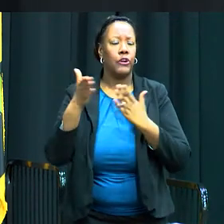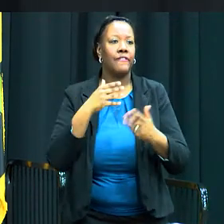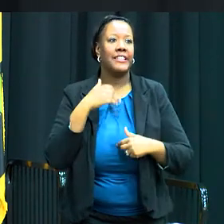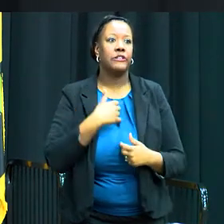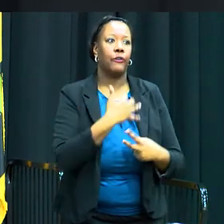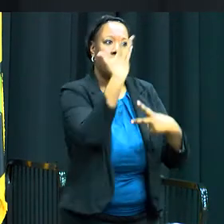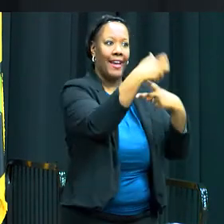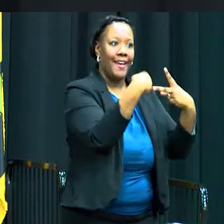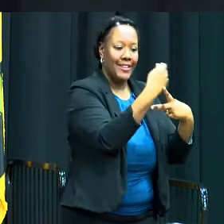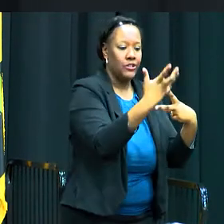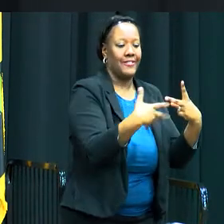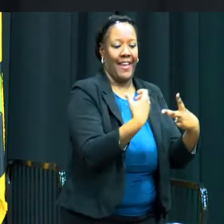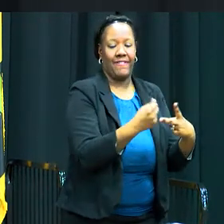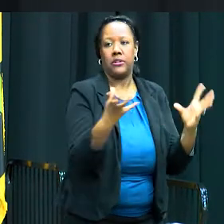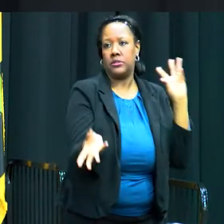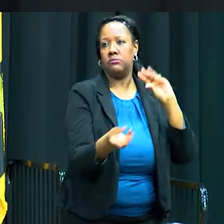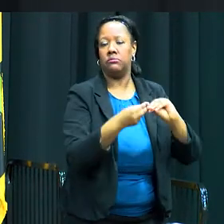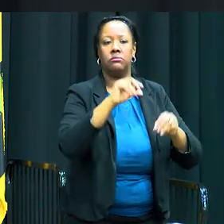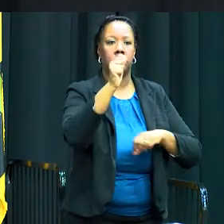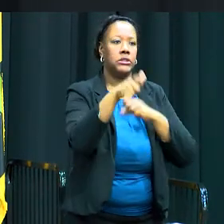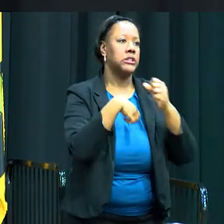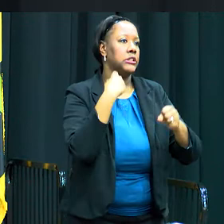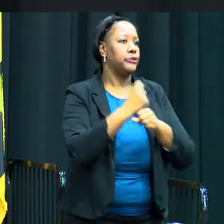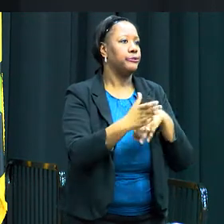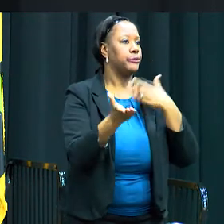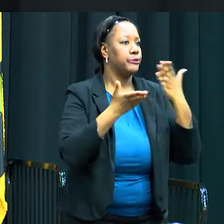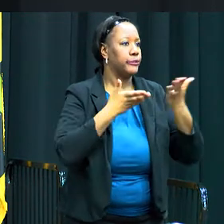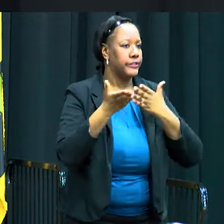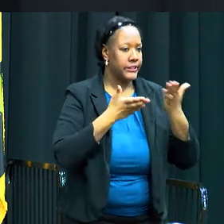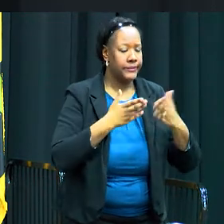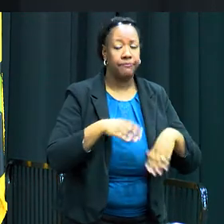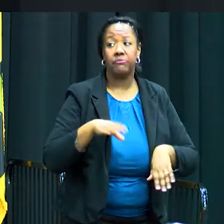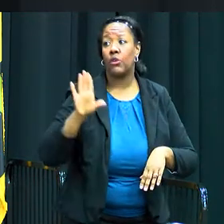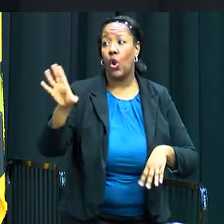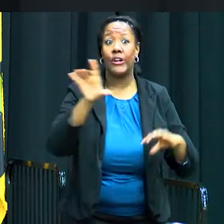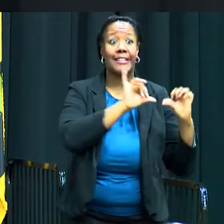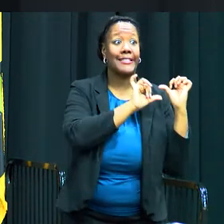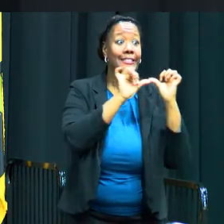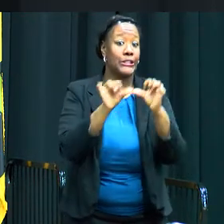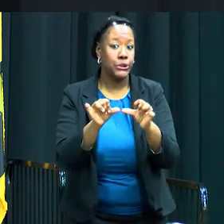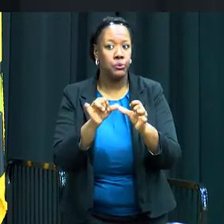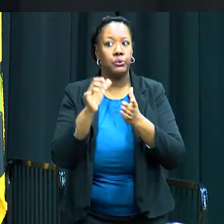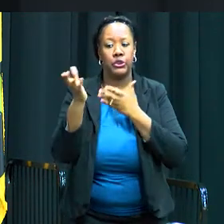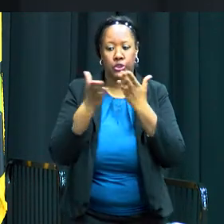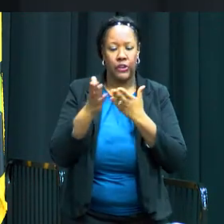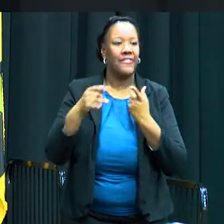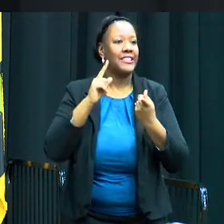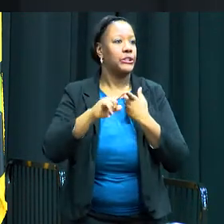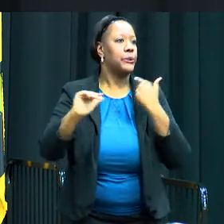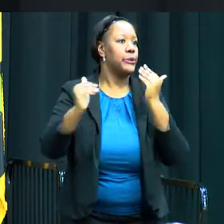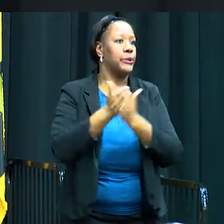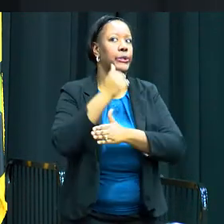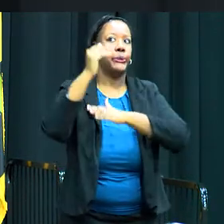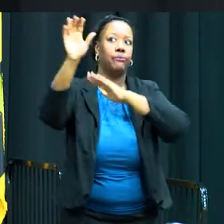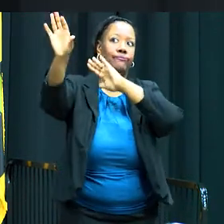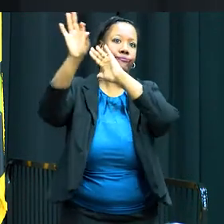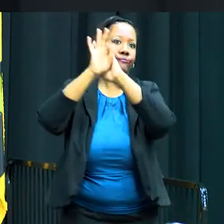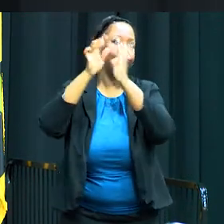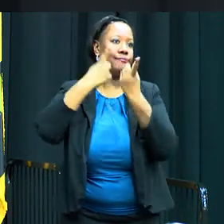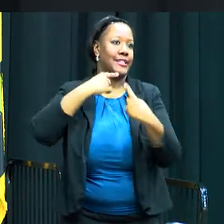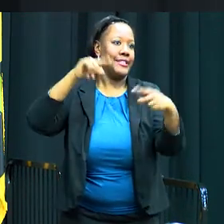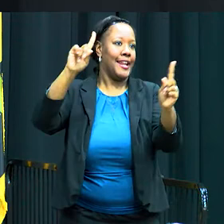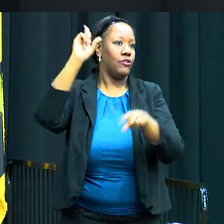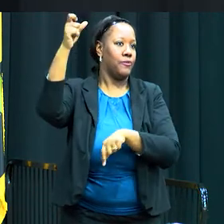from 2009 to 2019 and her continuous service currently until the new appointee is announced by the governor's